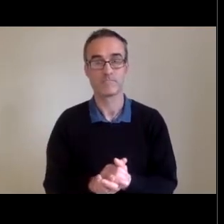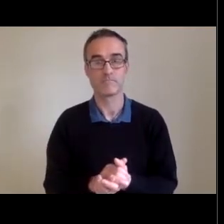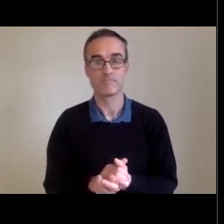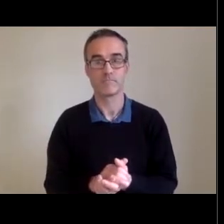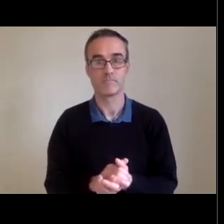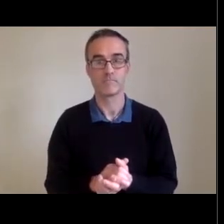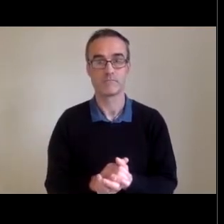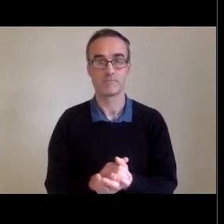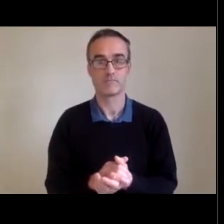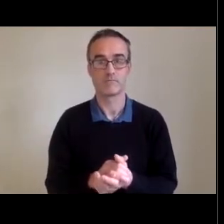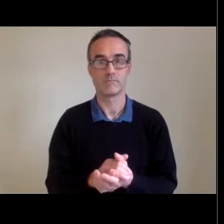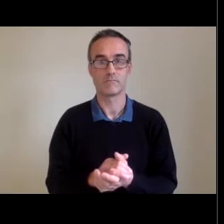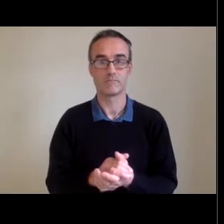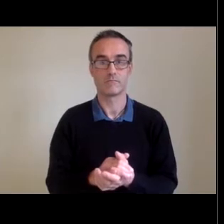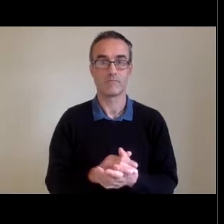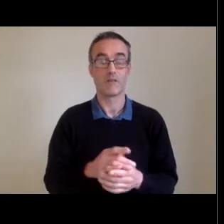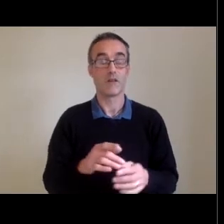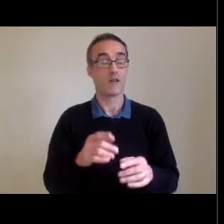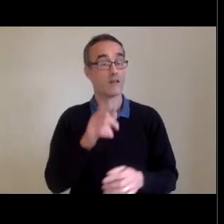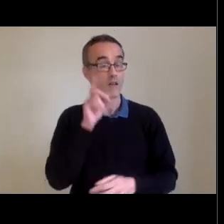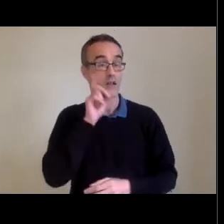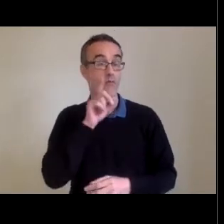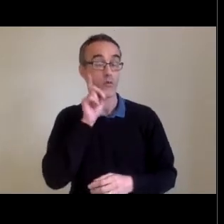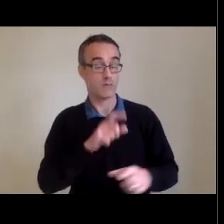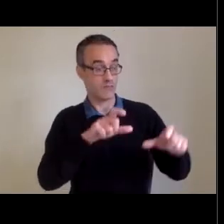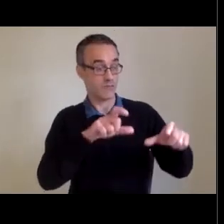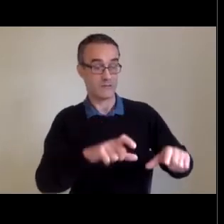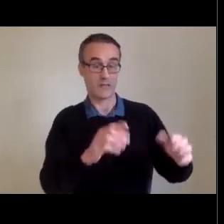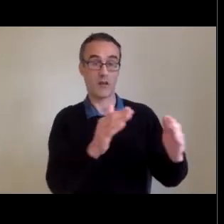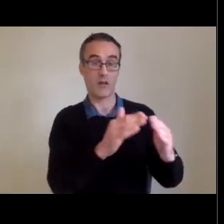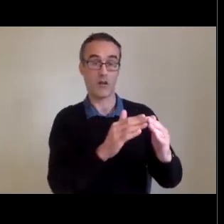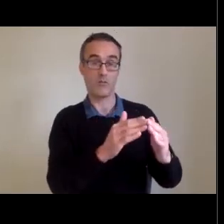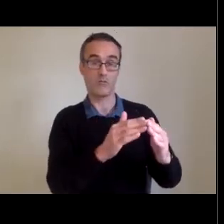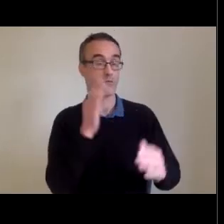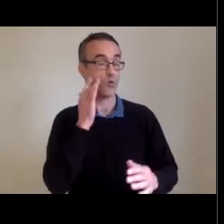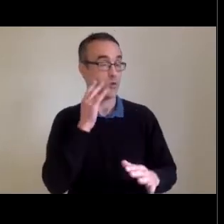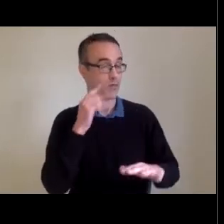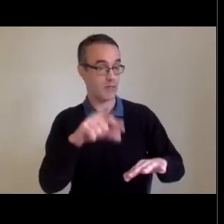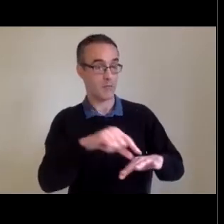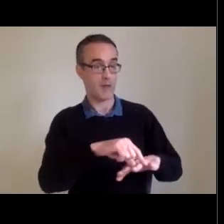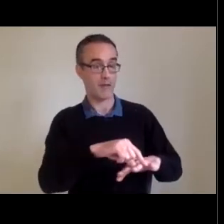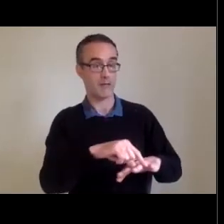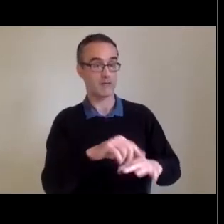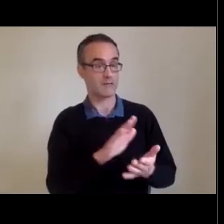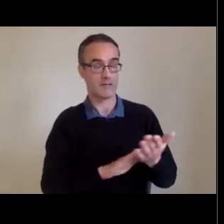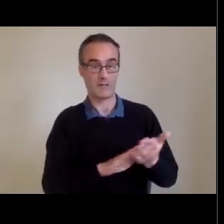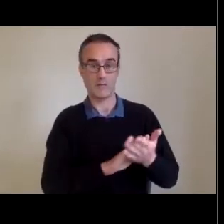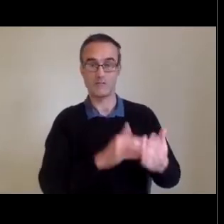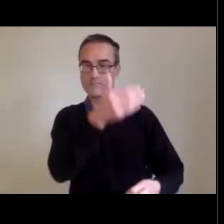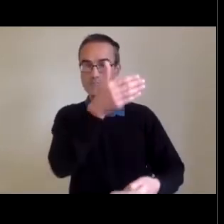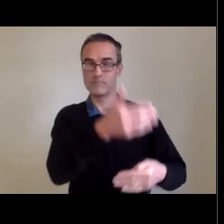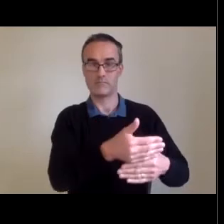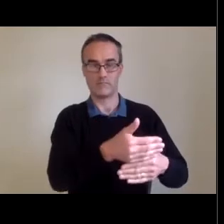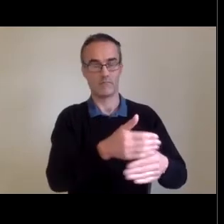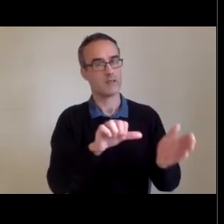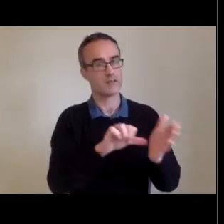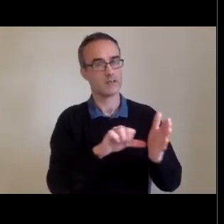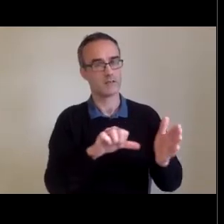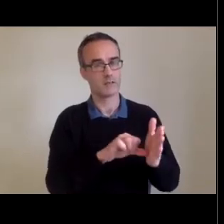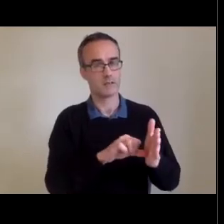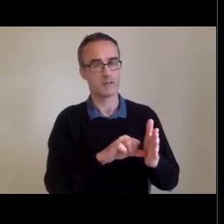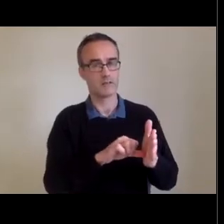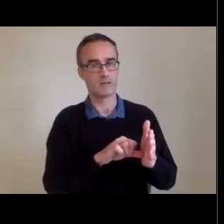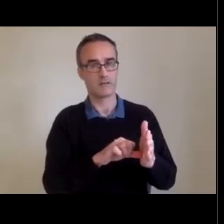staying at home after getting married, in as much as their husband will pay them